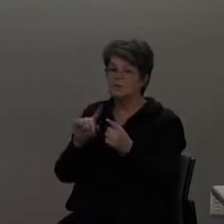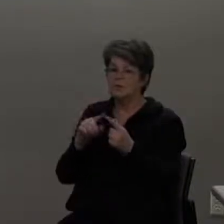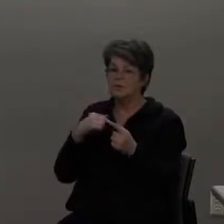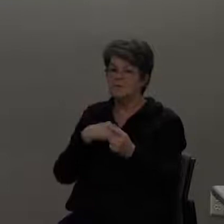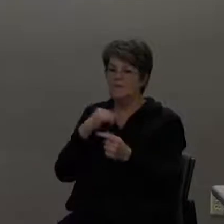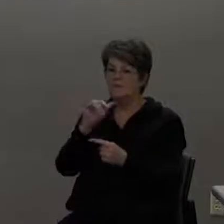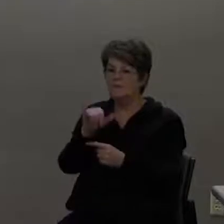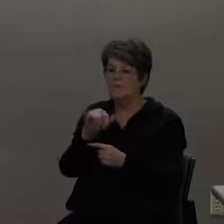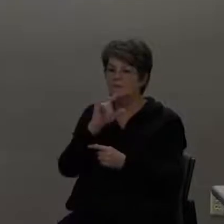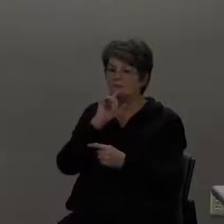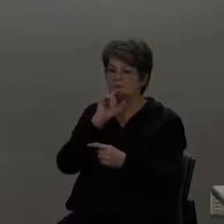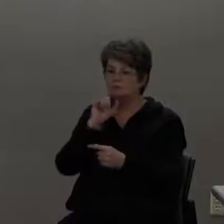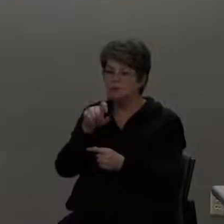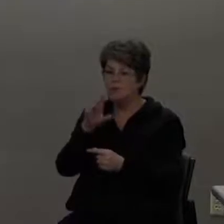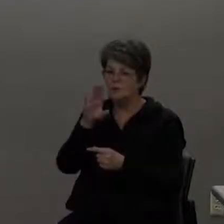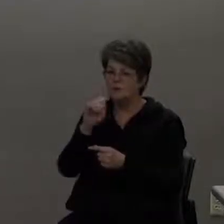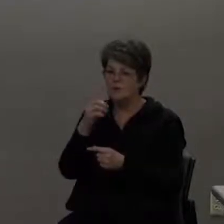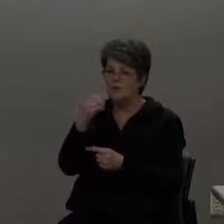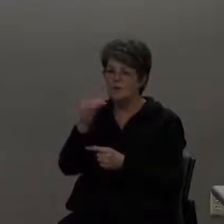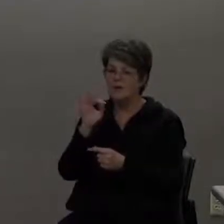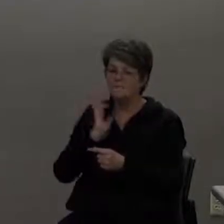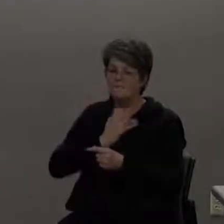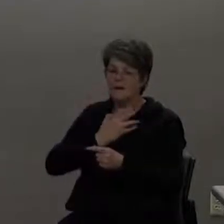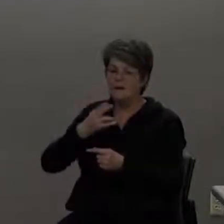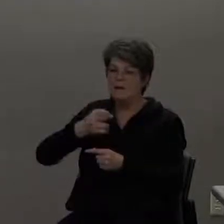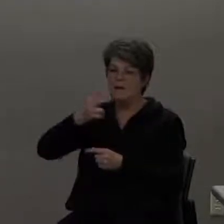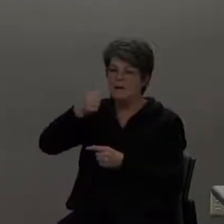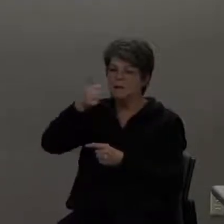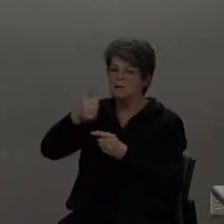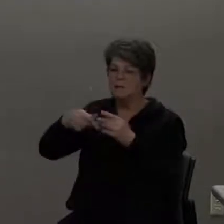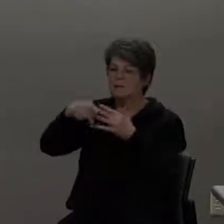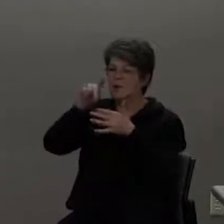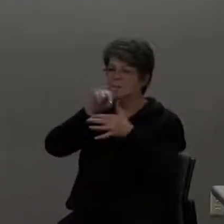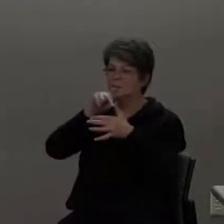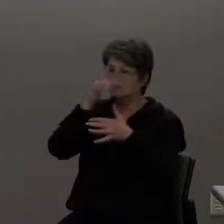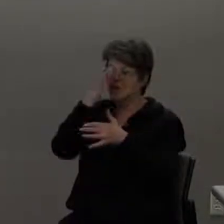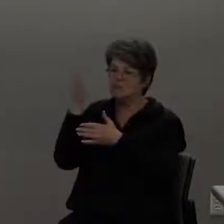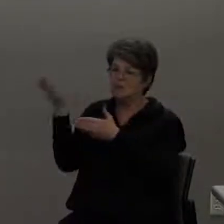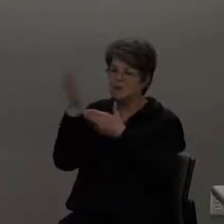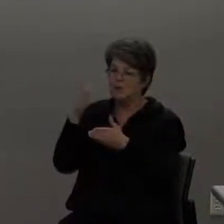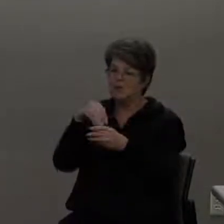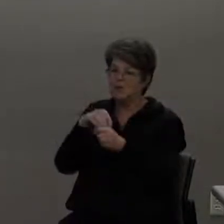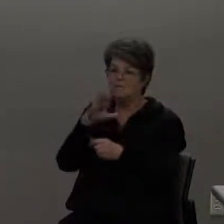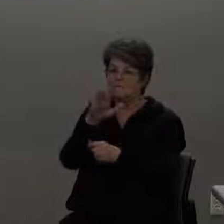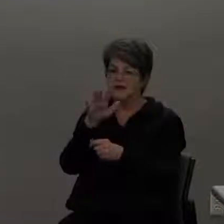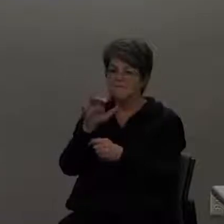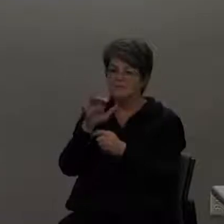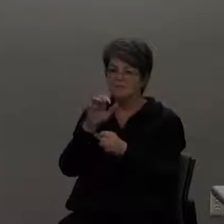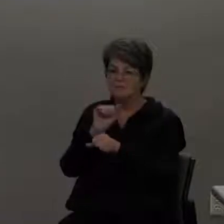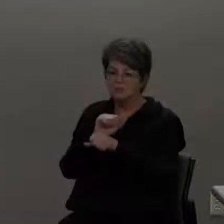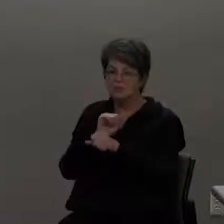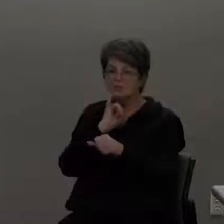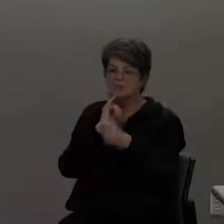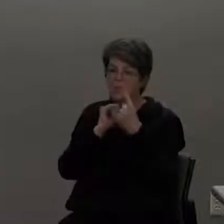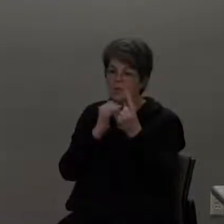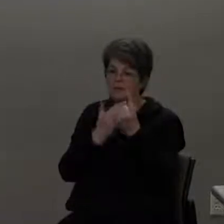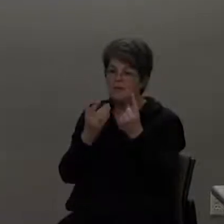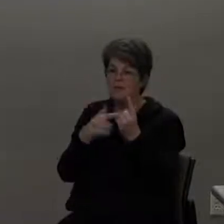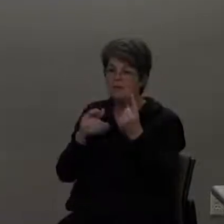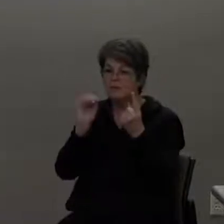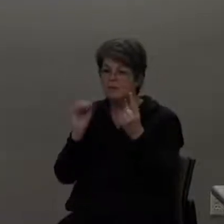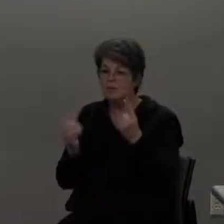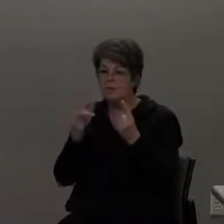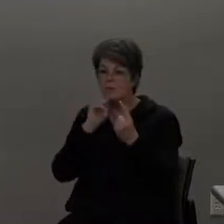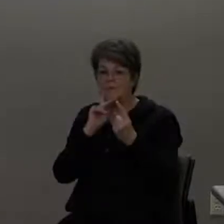that ought to be, and should be, one of our highest priorities, because bringing in 500 jobs is one thing, but if you don't have people to fill